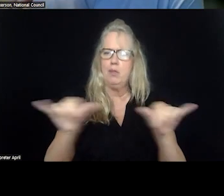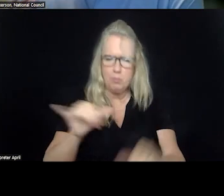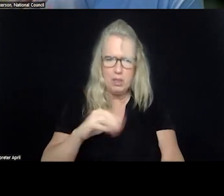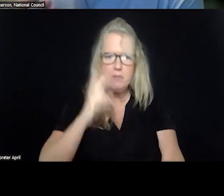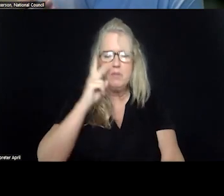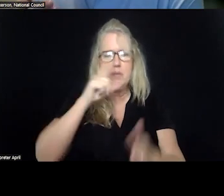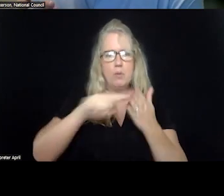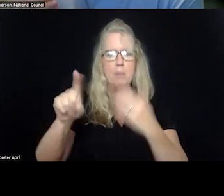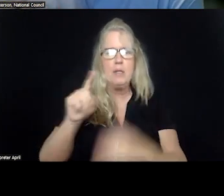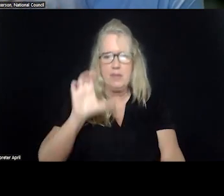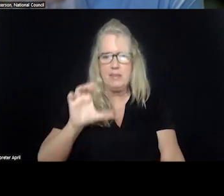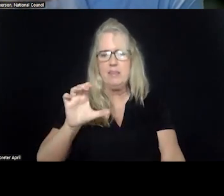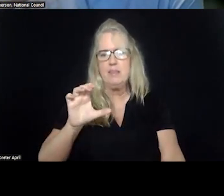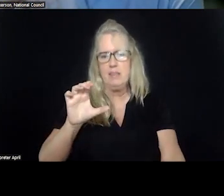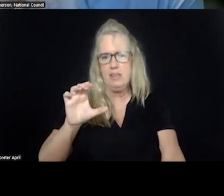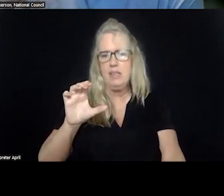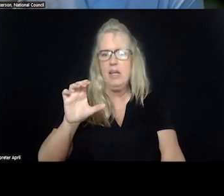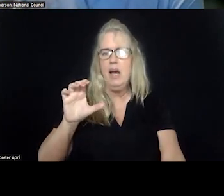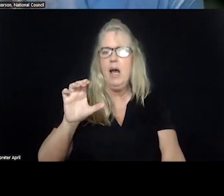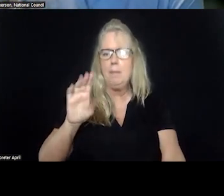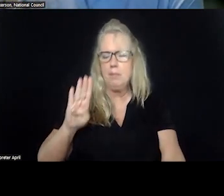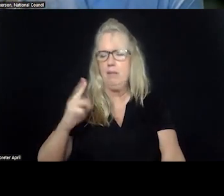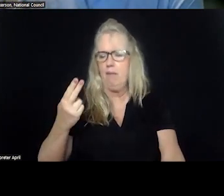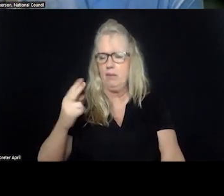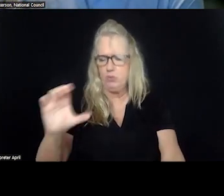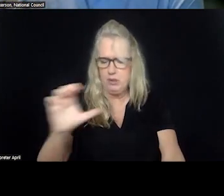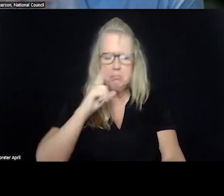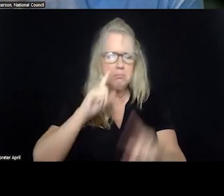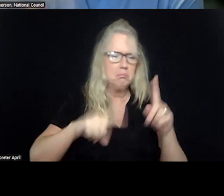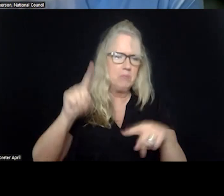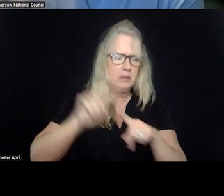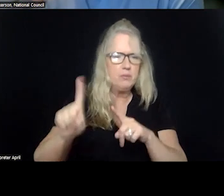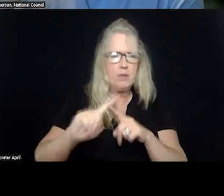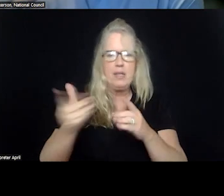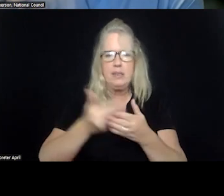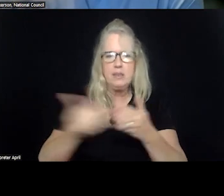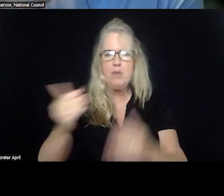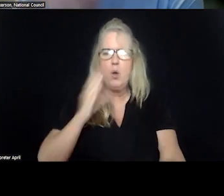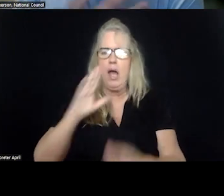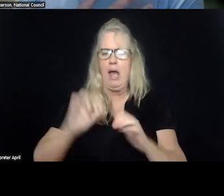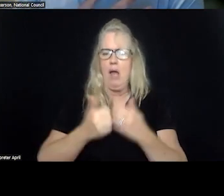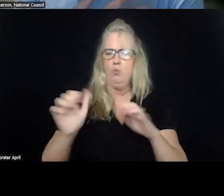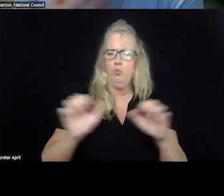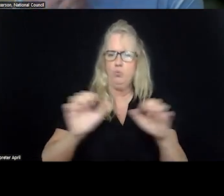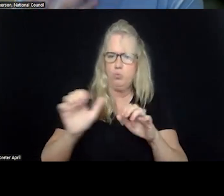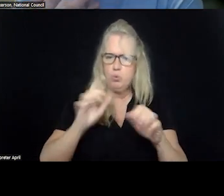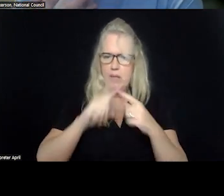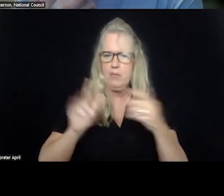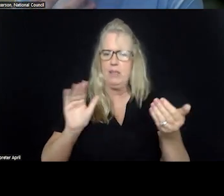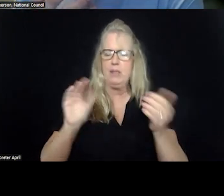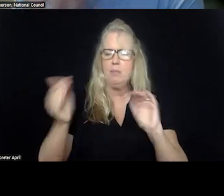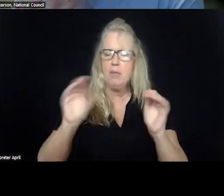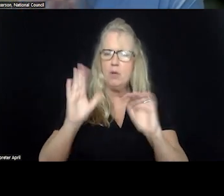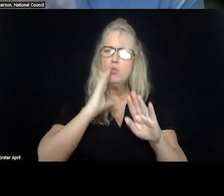around CCBHC, there's been a number of things kind of saying, well, what has this done and how is it compared to kind of previous